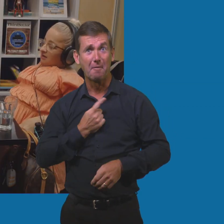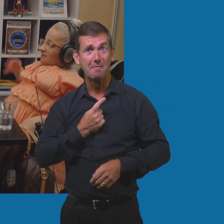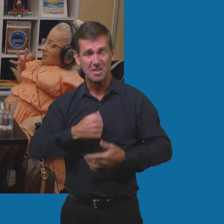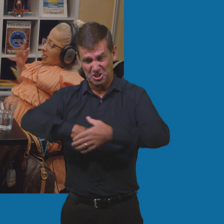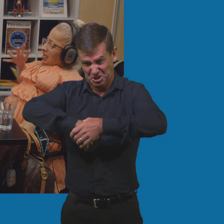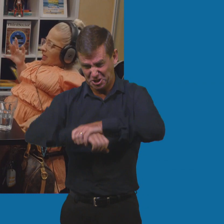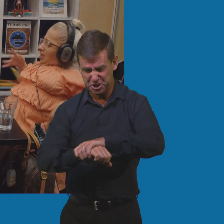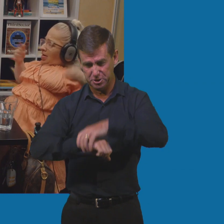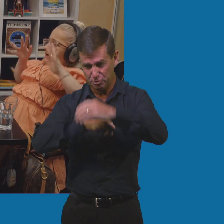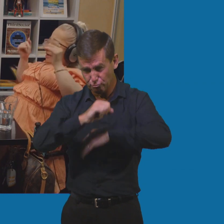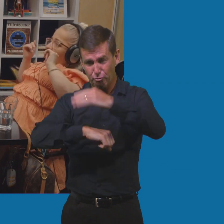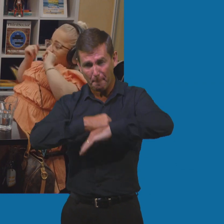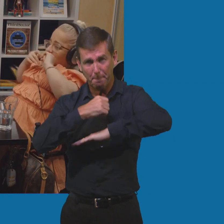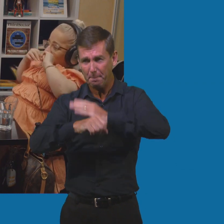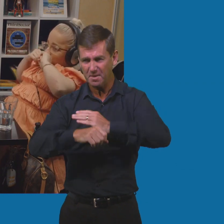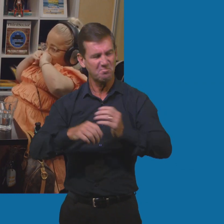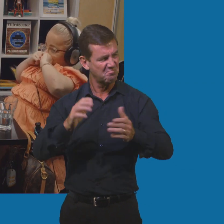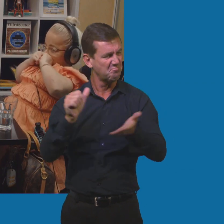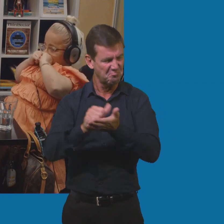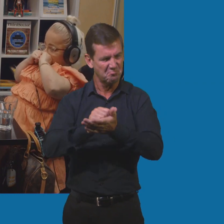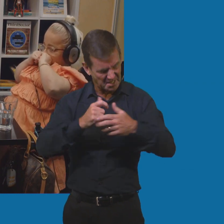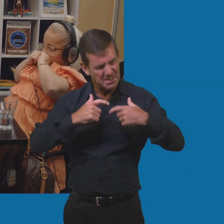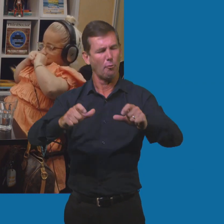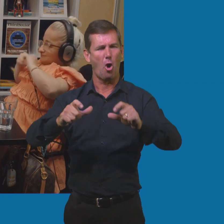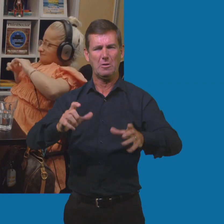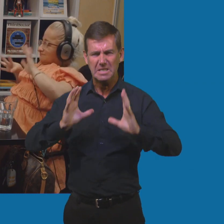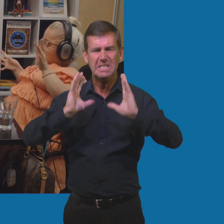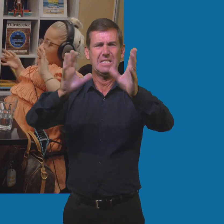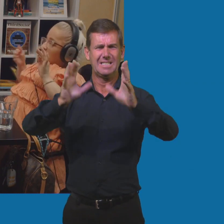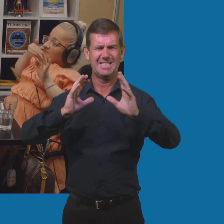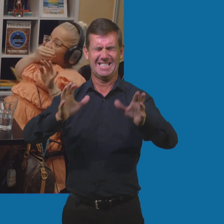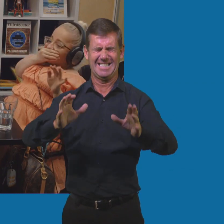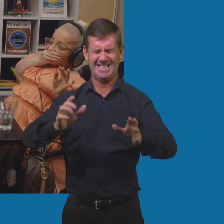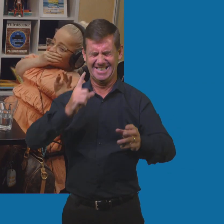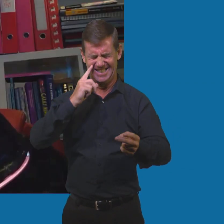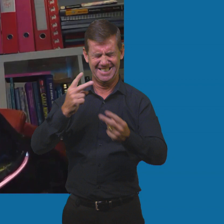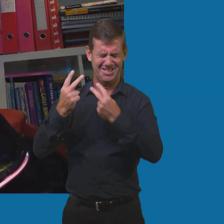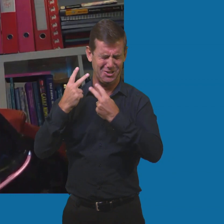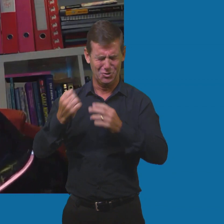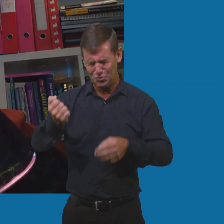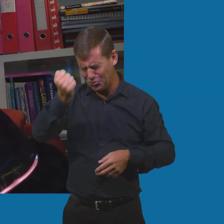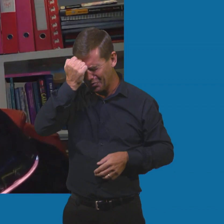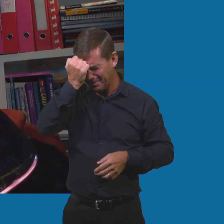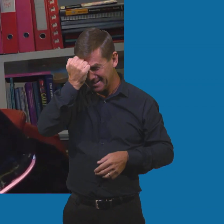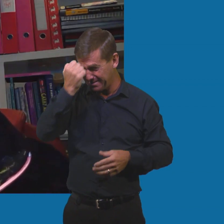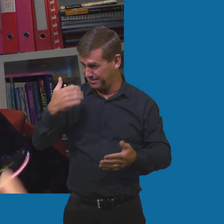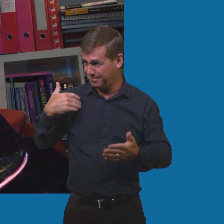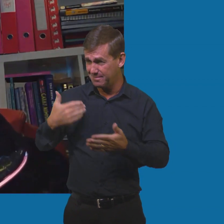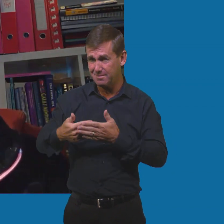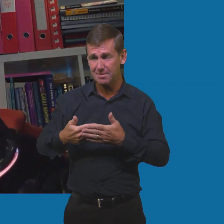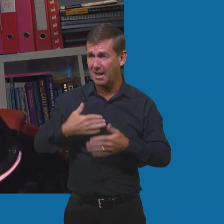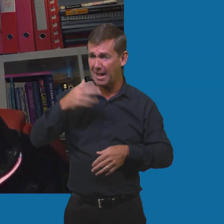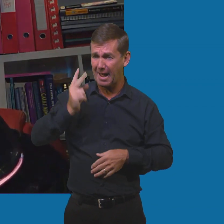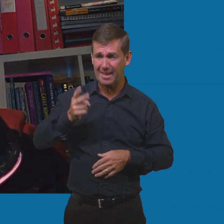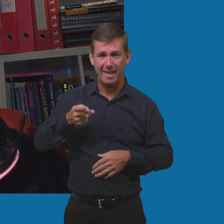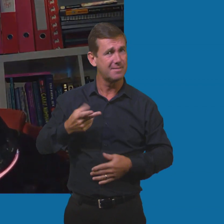it up and insisted on continuing to play, which was incredibly stupid, and I haven't played wheelchair basketball since